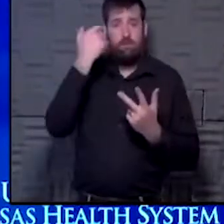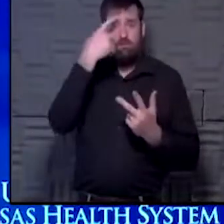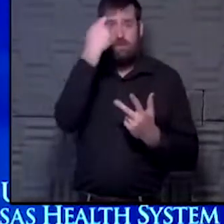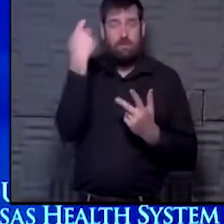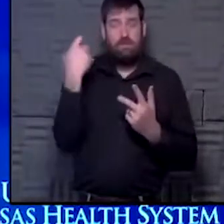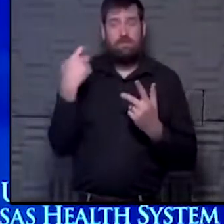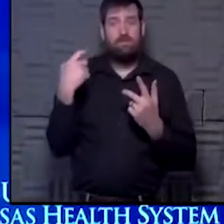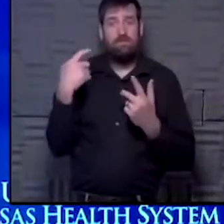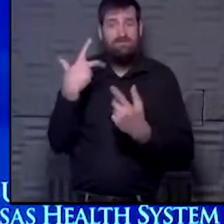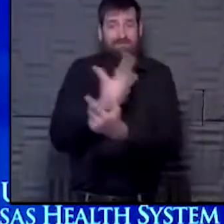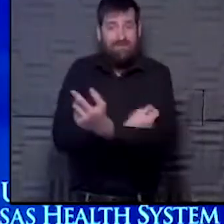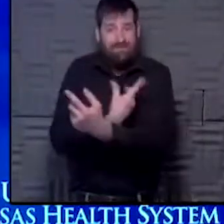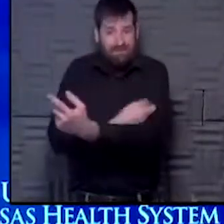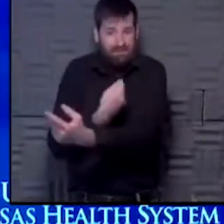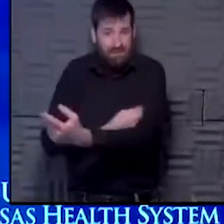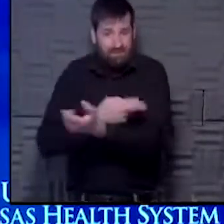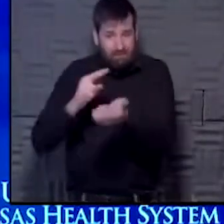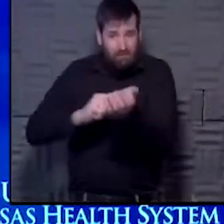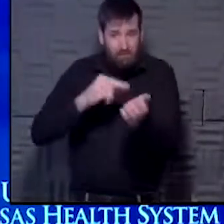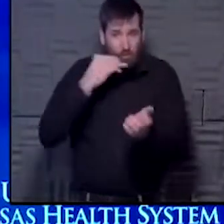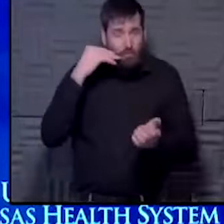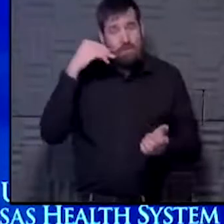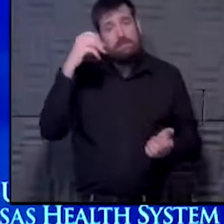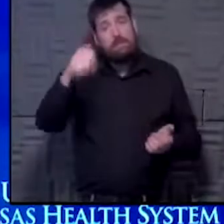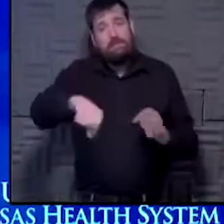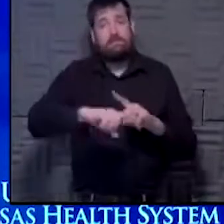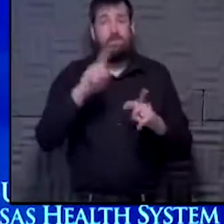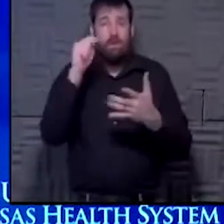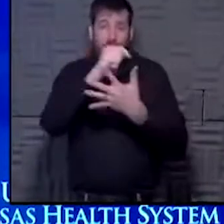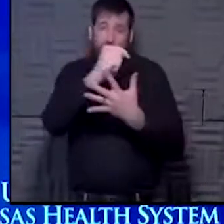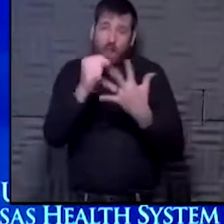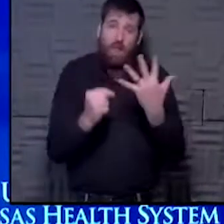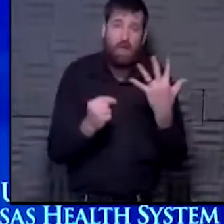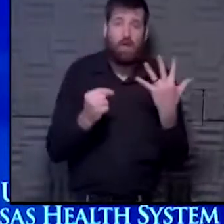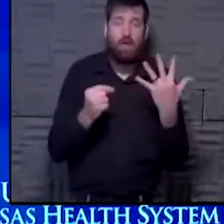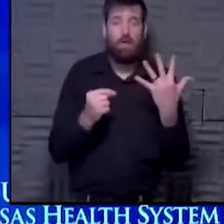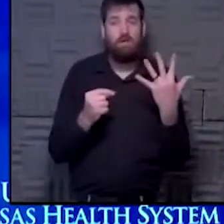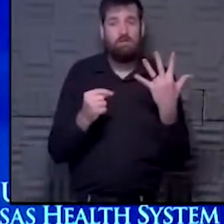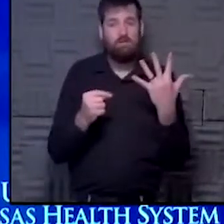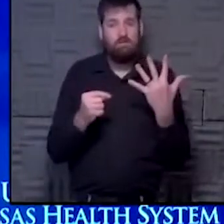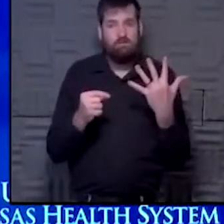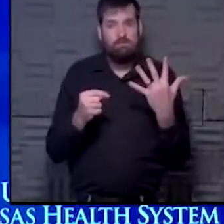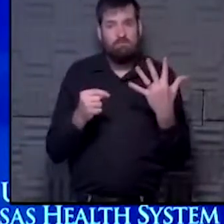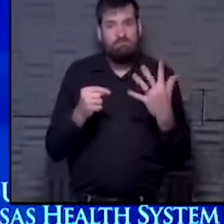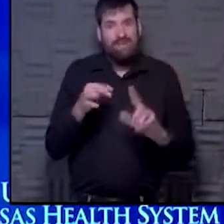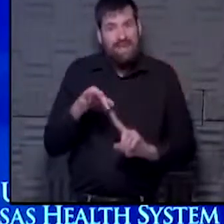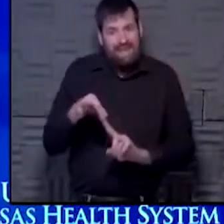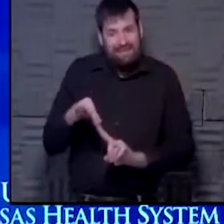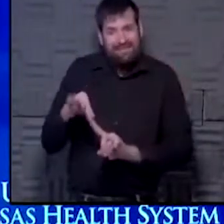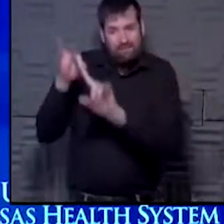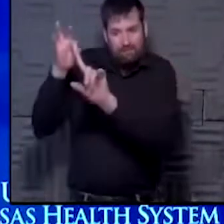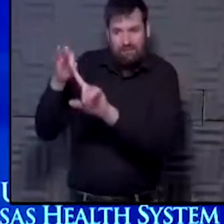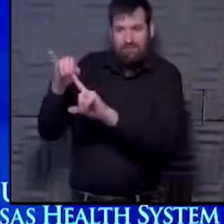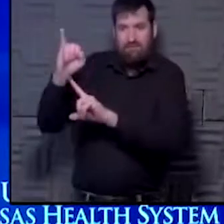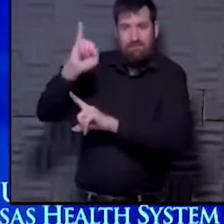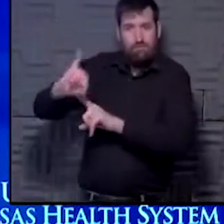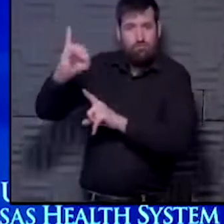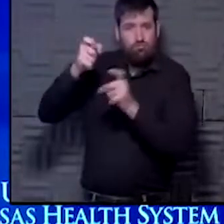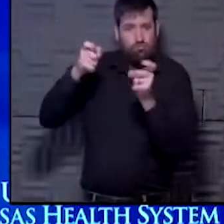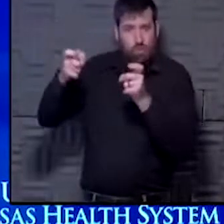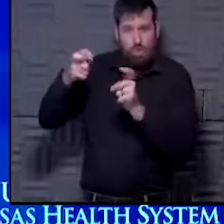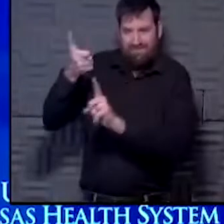gone to nursing homes? Absolutely. But remember, none of those things, except infection control, has helped